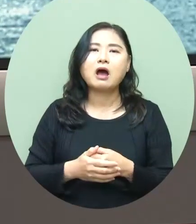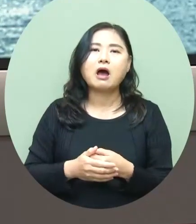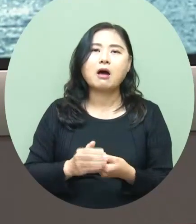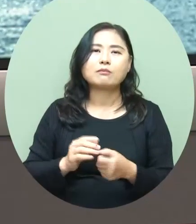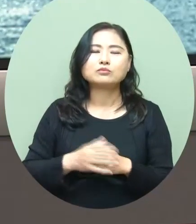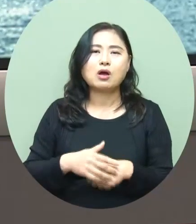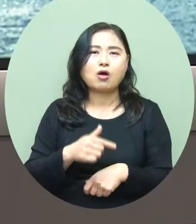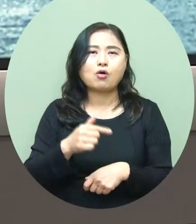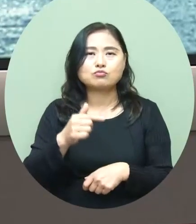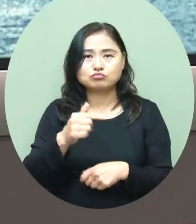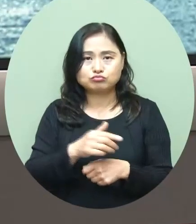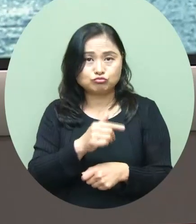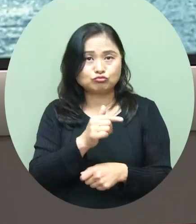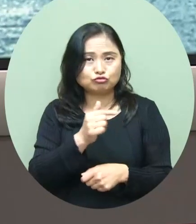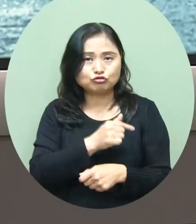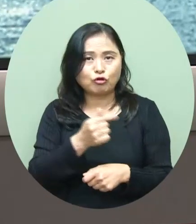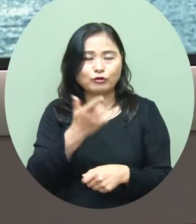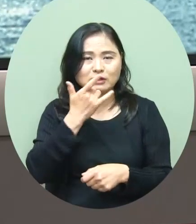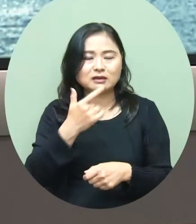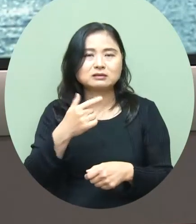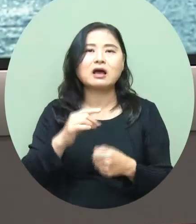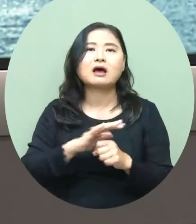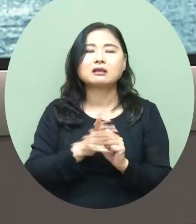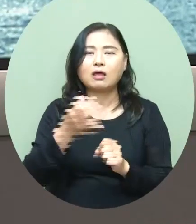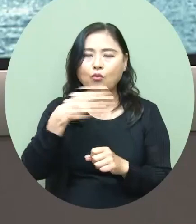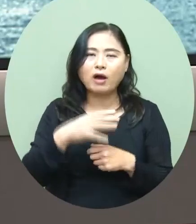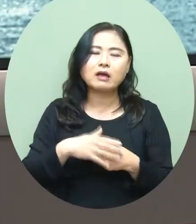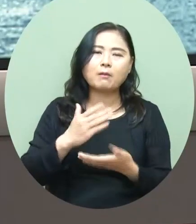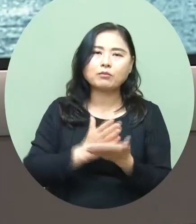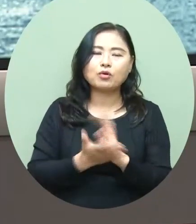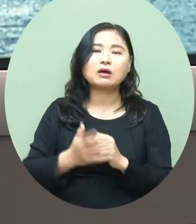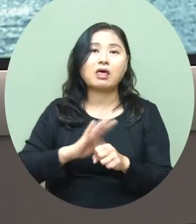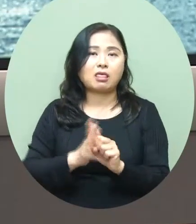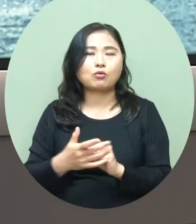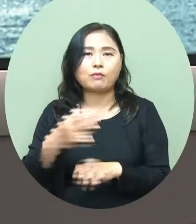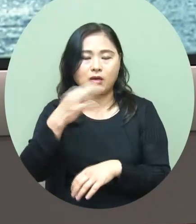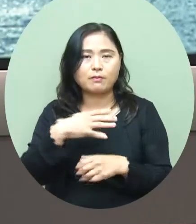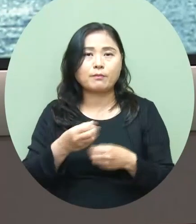Now we have administered different antiviral drugs to him, including remdesivir, but